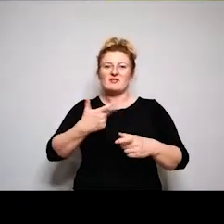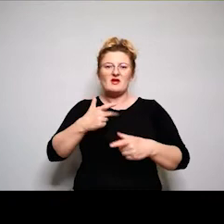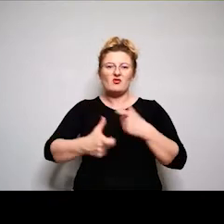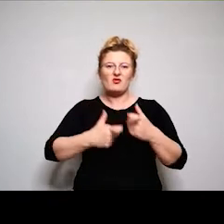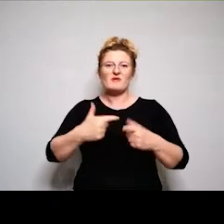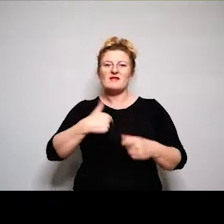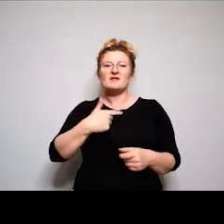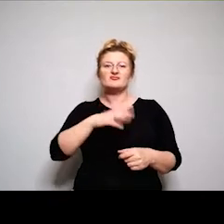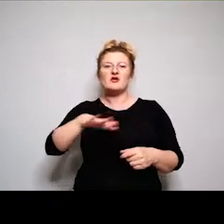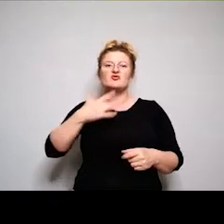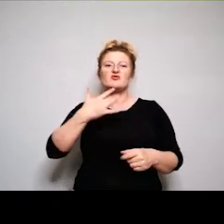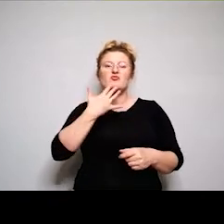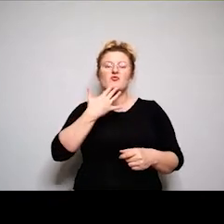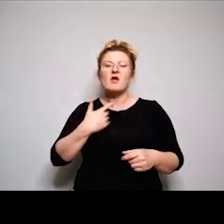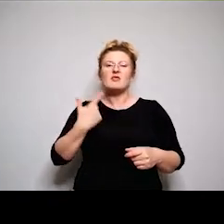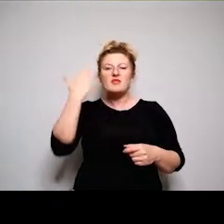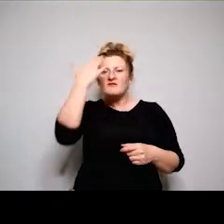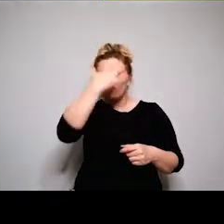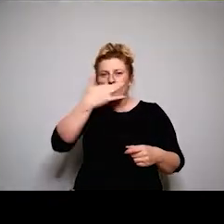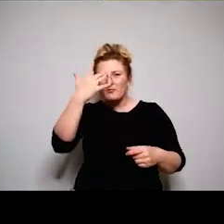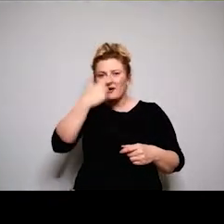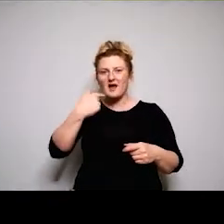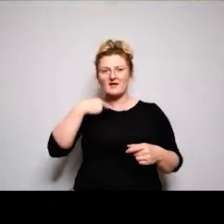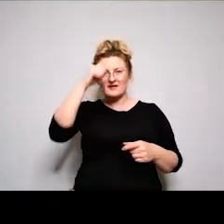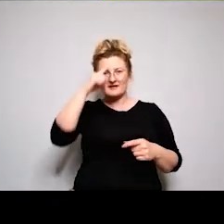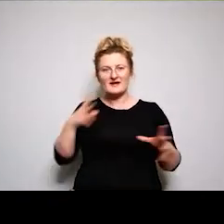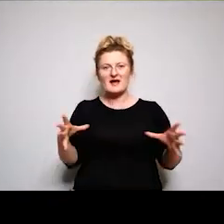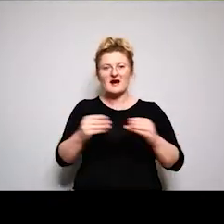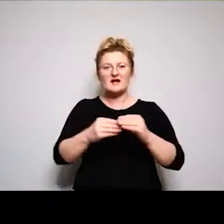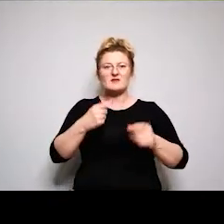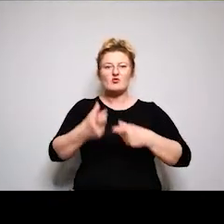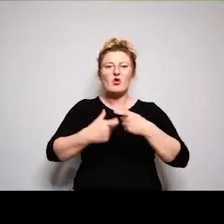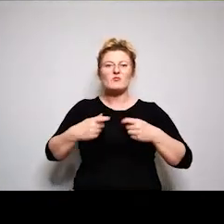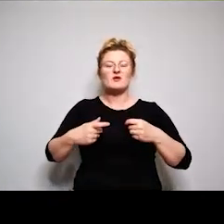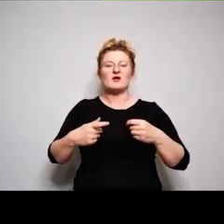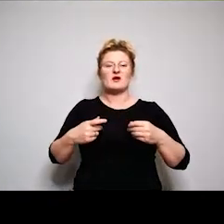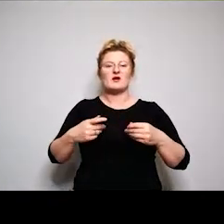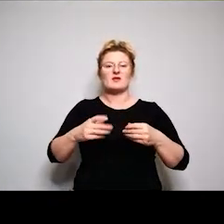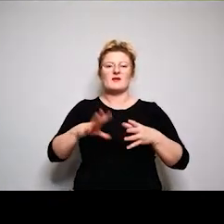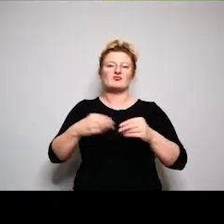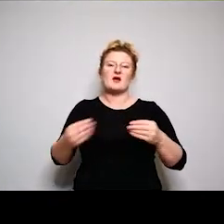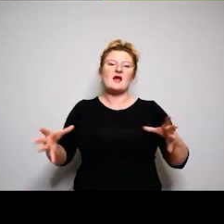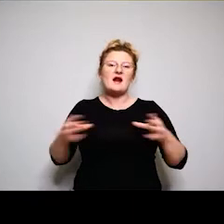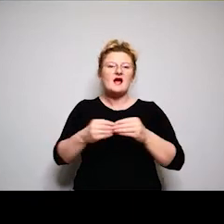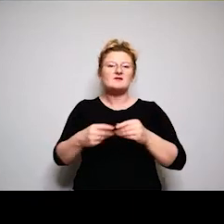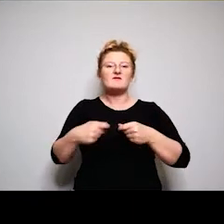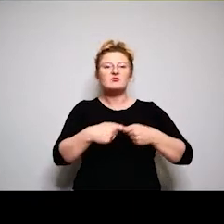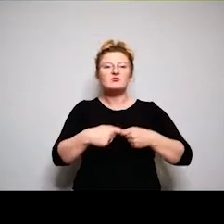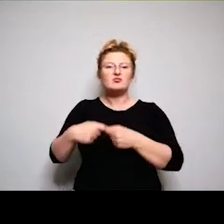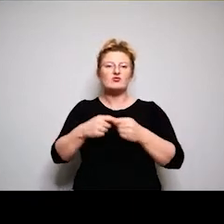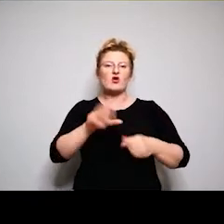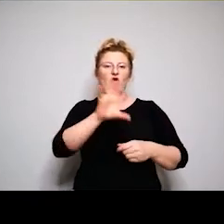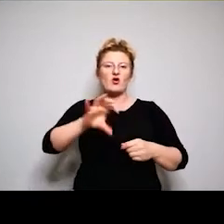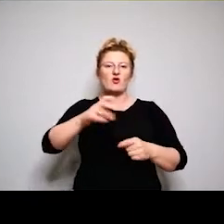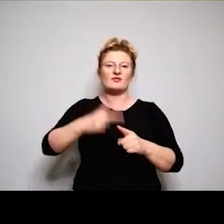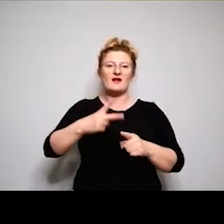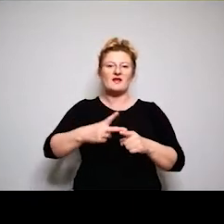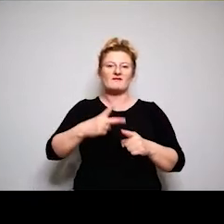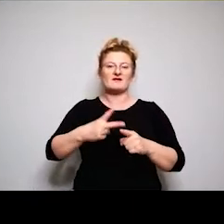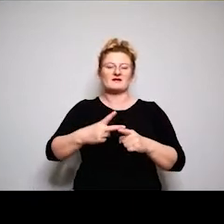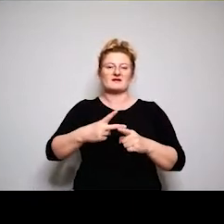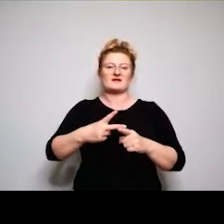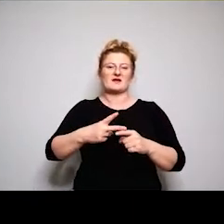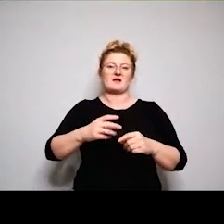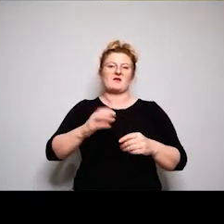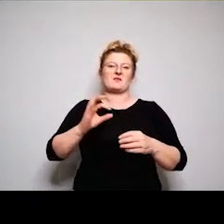at home on the couch and watching TV or reading the newspaper. And so they were like, and we were telling them,